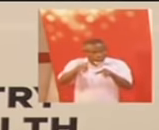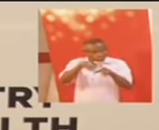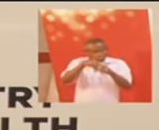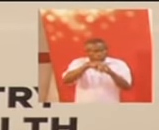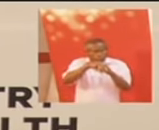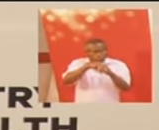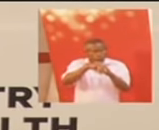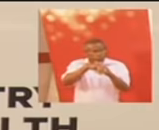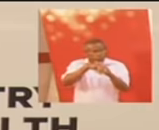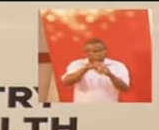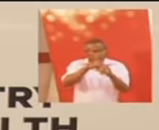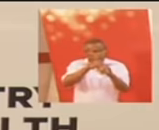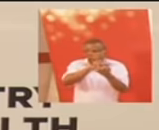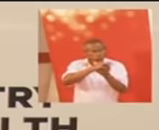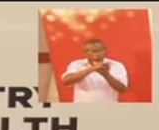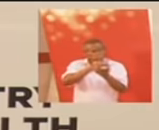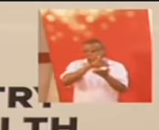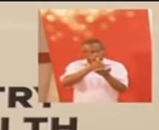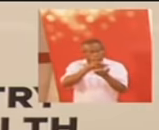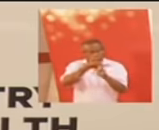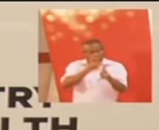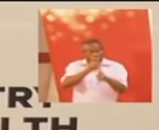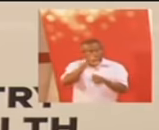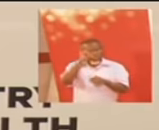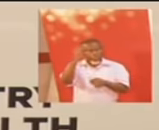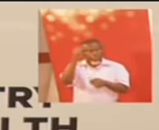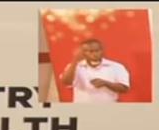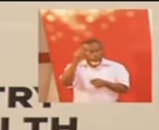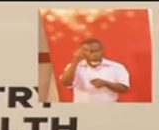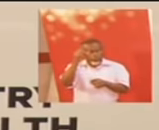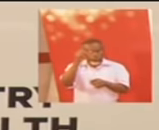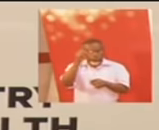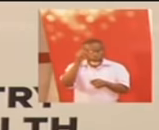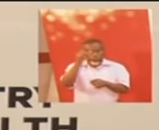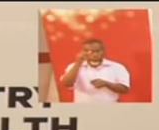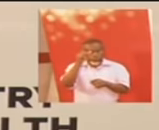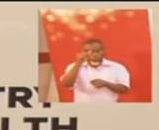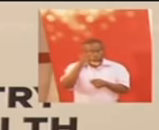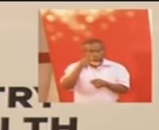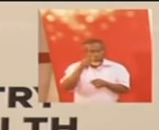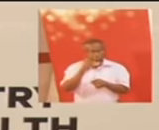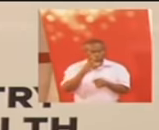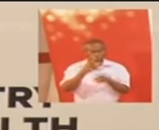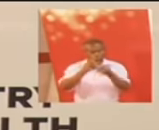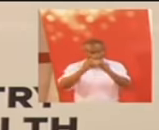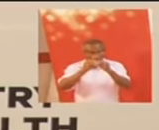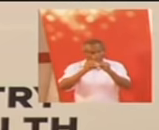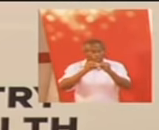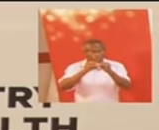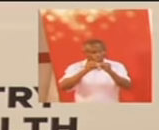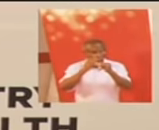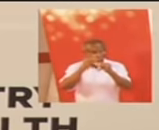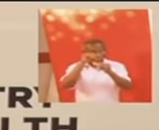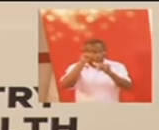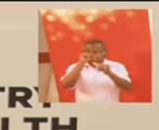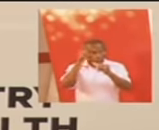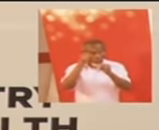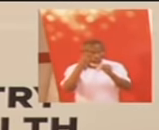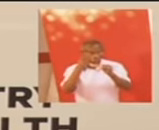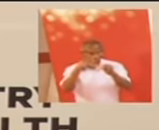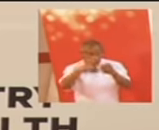24-hour period in terms of reporting. Tobago's numbers are captured will be captured in the dashboard and have been captured nationally as